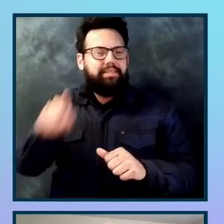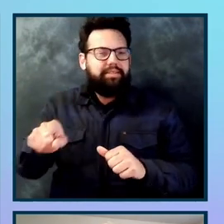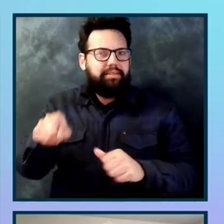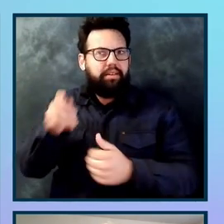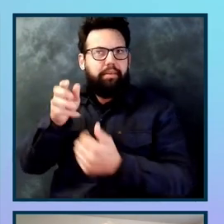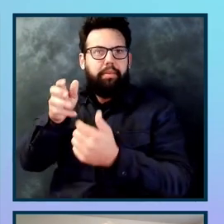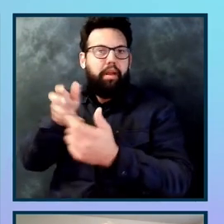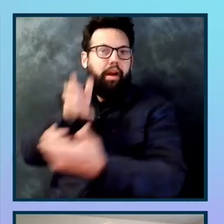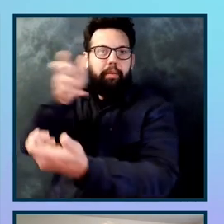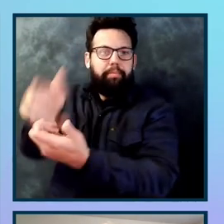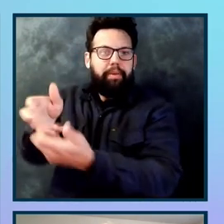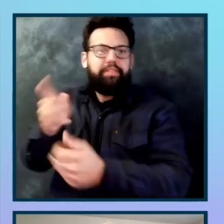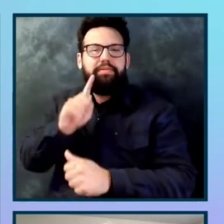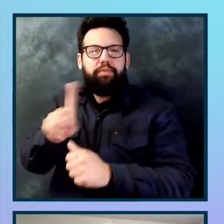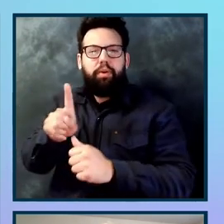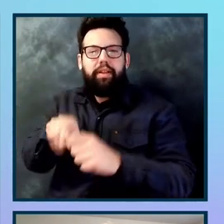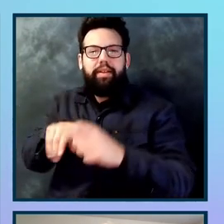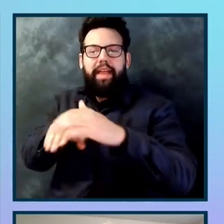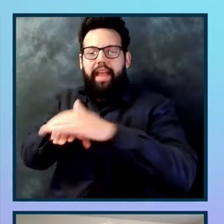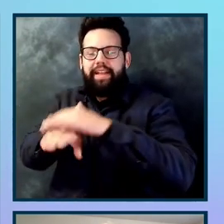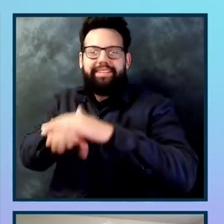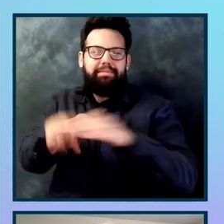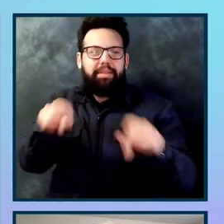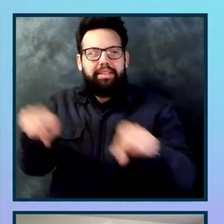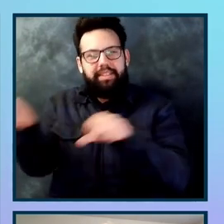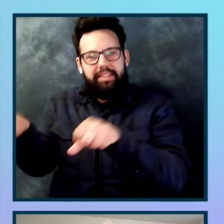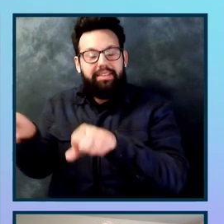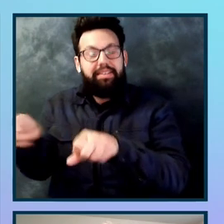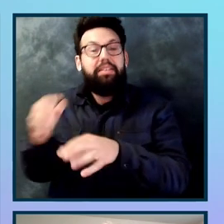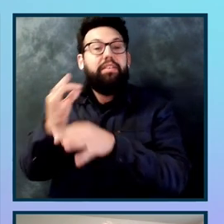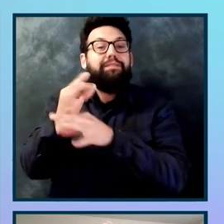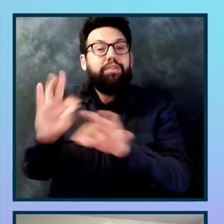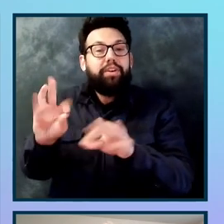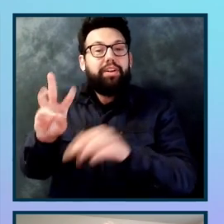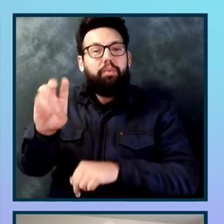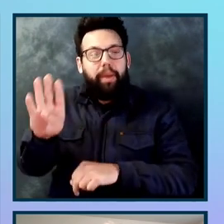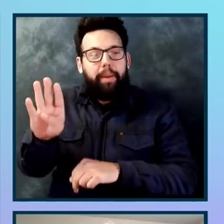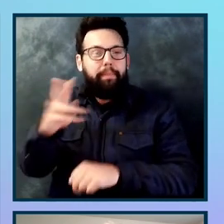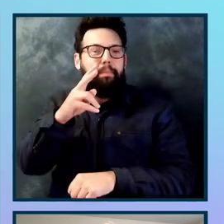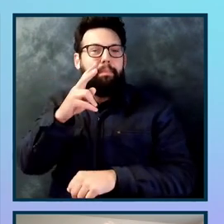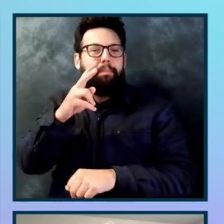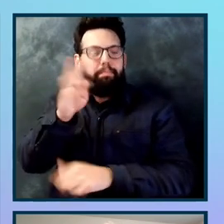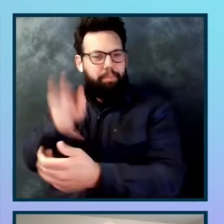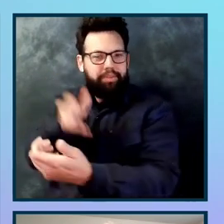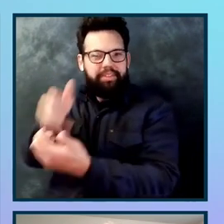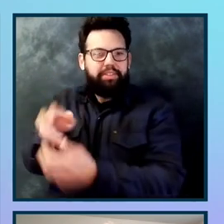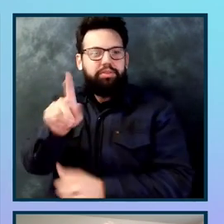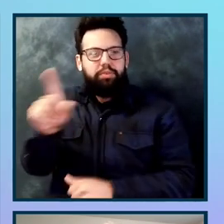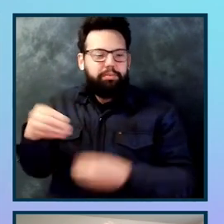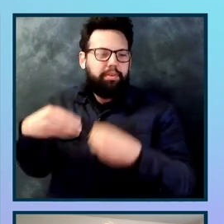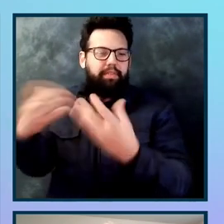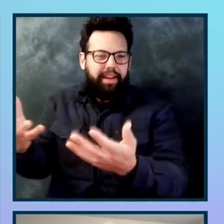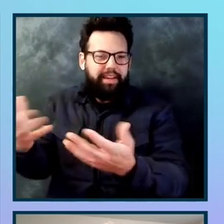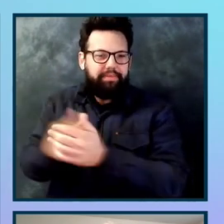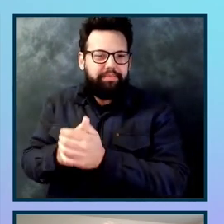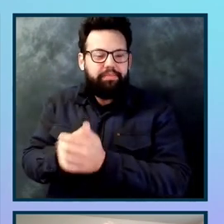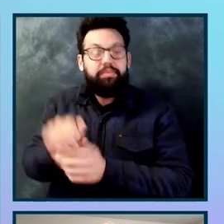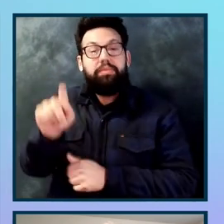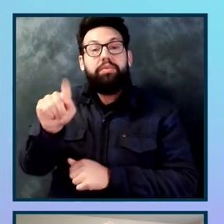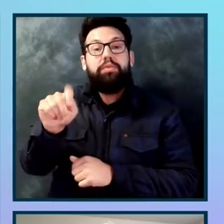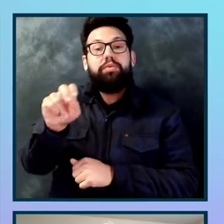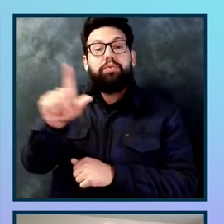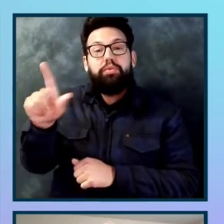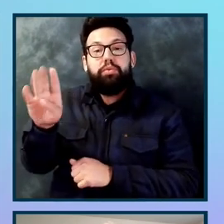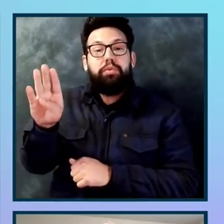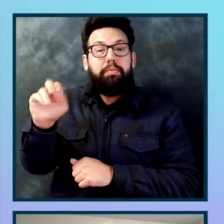for accessibility. Additionally, free web personalization tools have been provided via the AudioEye toolbar, which may be